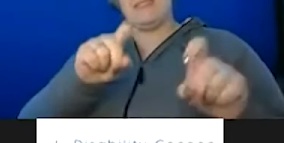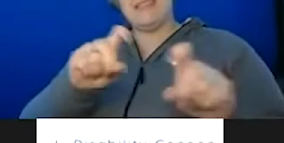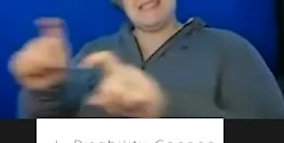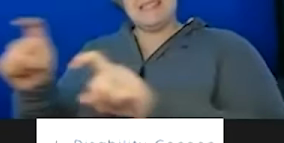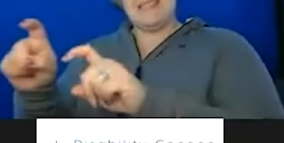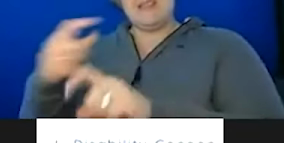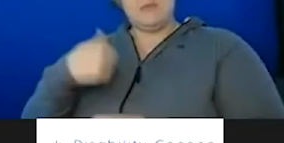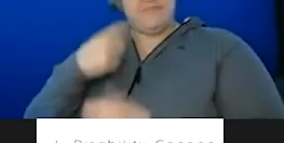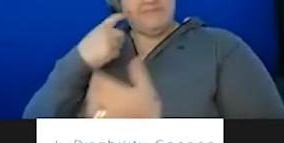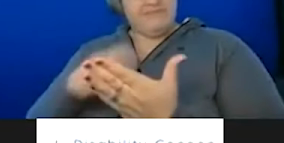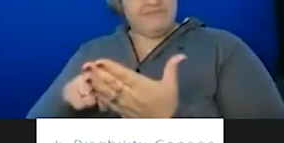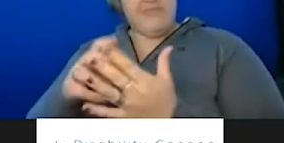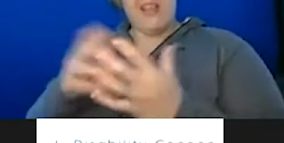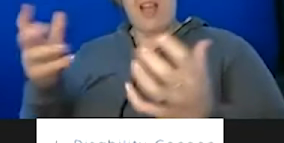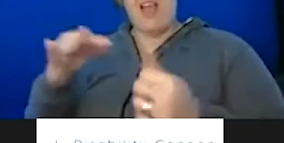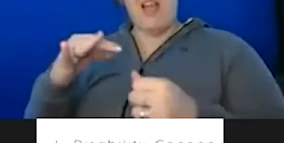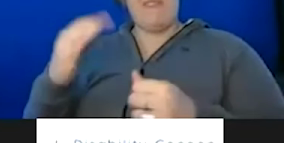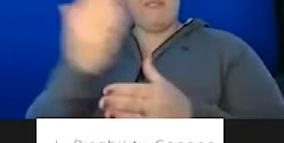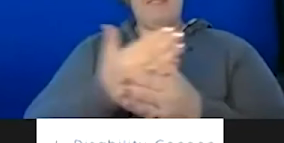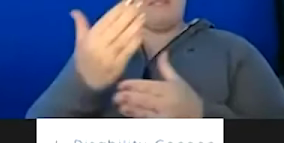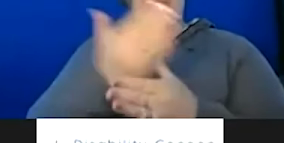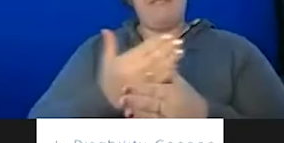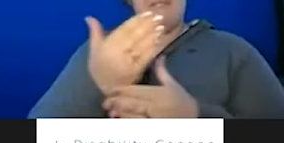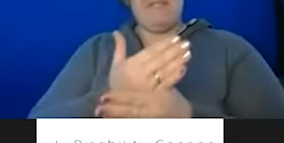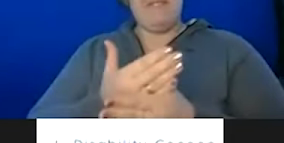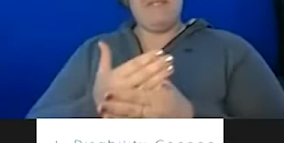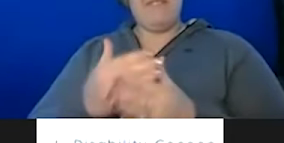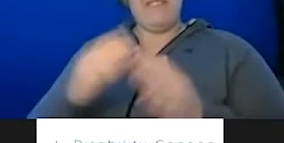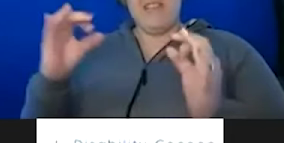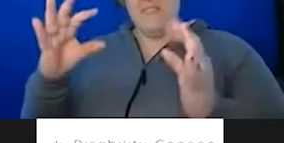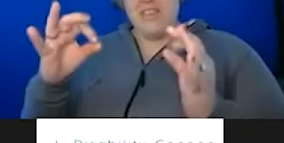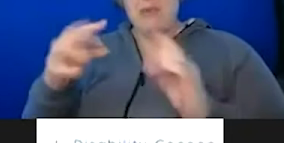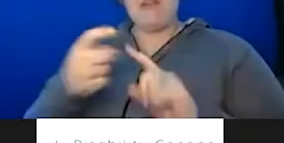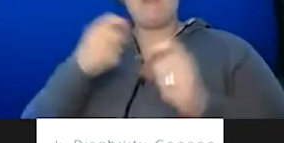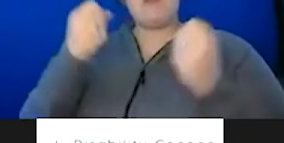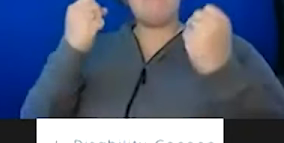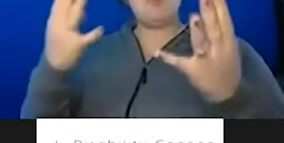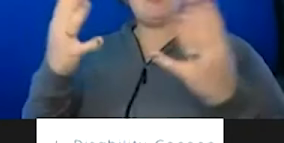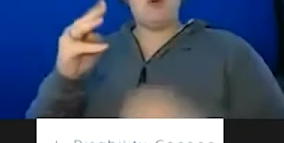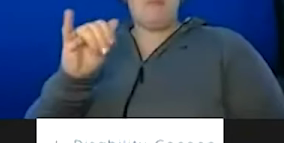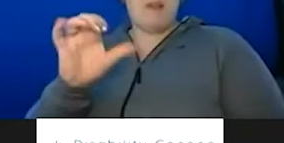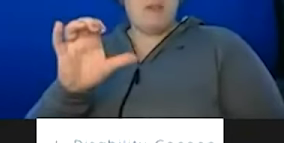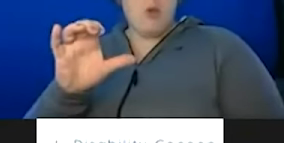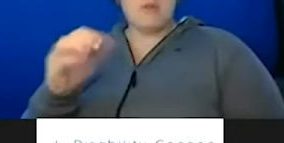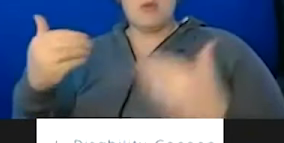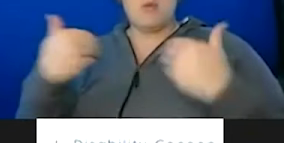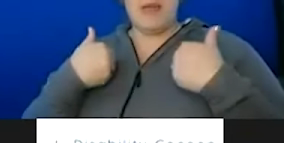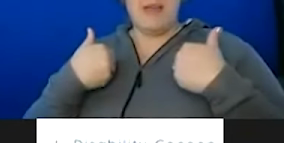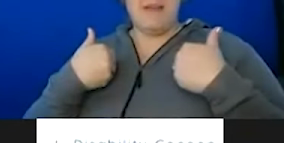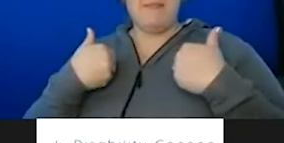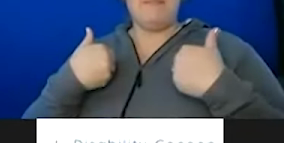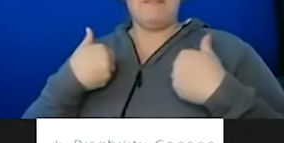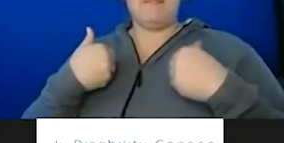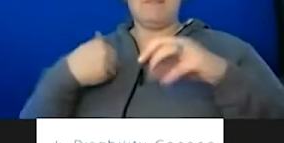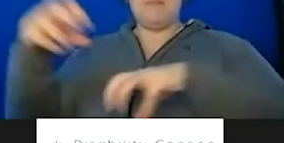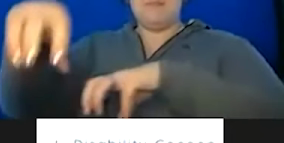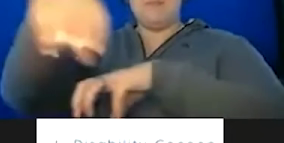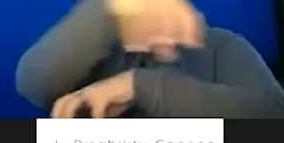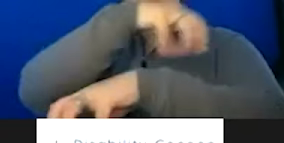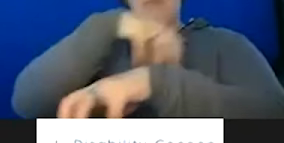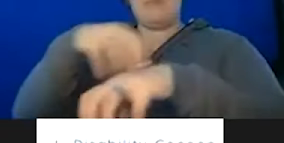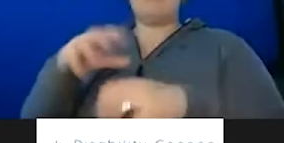feedback from the multiple microphones that we have going on. So for your